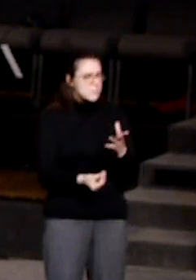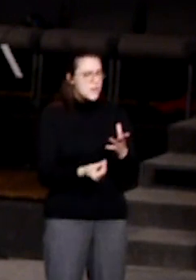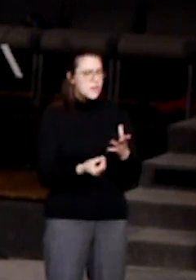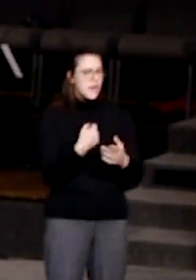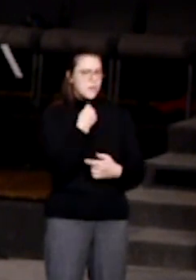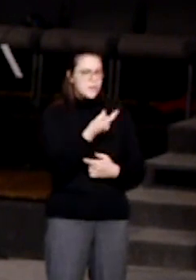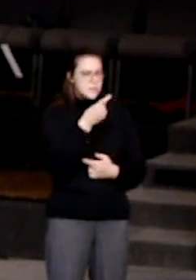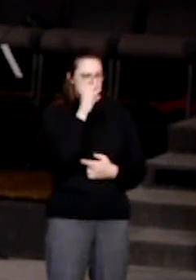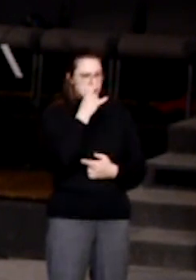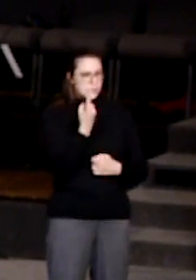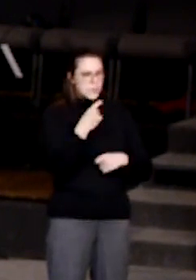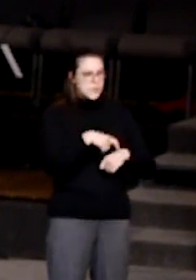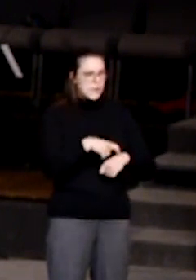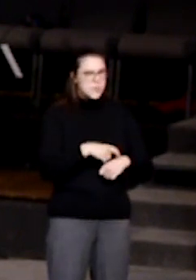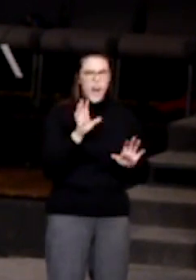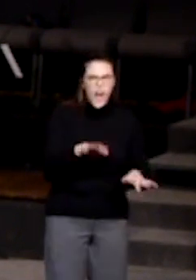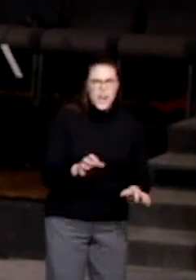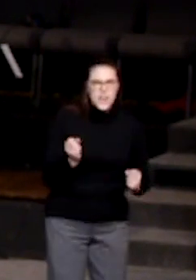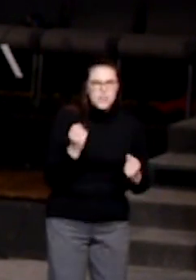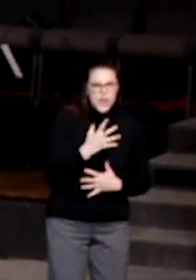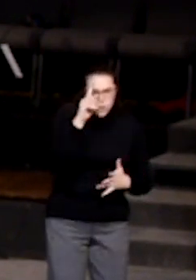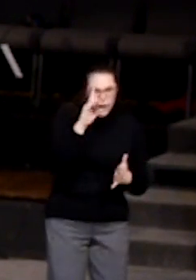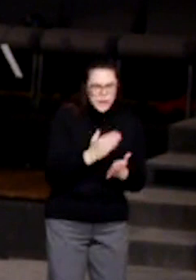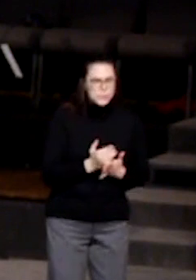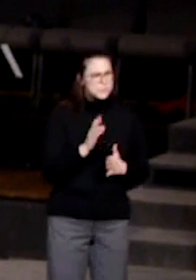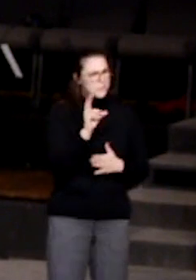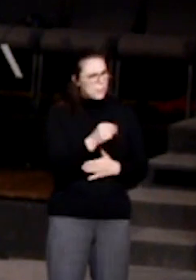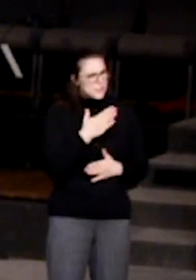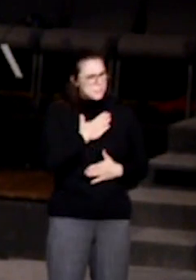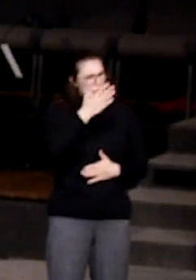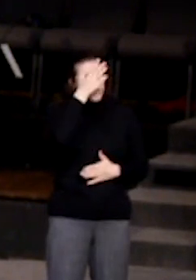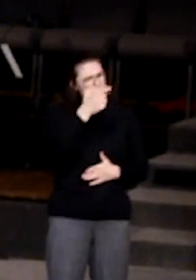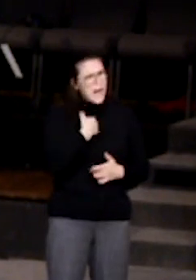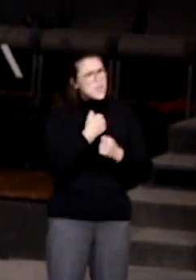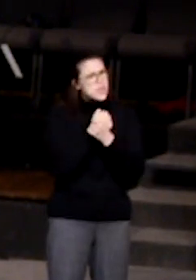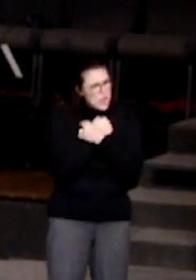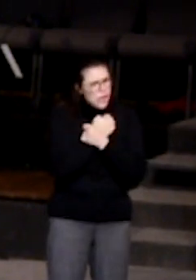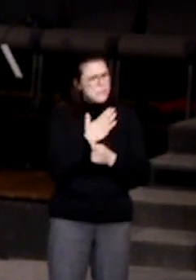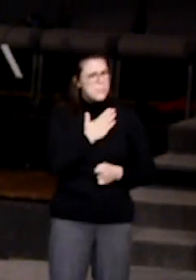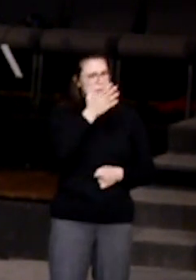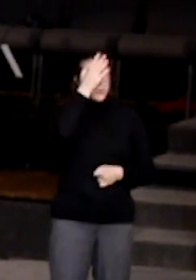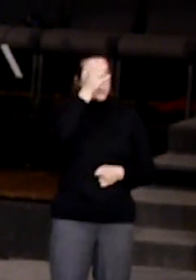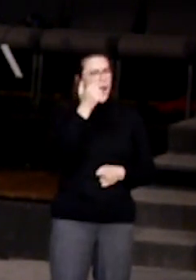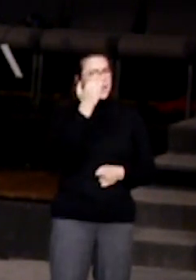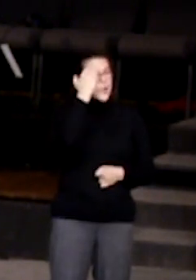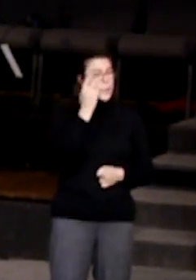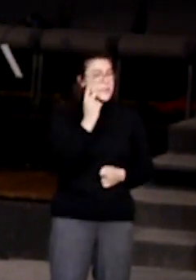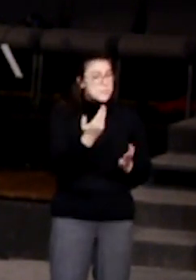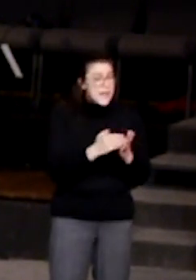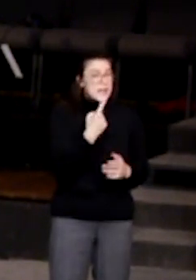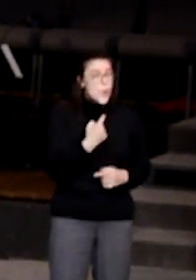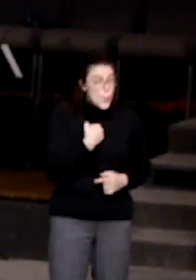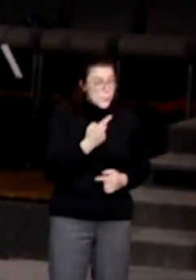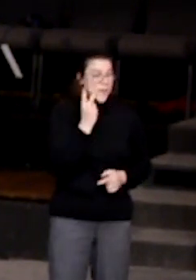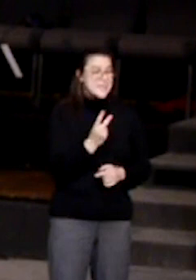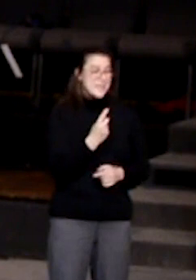some kids one time and they said, didn't that freak you out? I said, no. I said, it was my grandpa. I love my grandpa. And I said, I know I'll see him again. He told me I'll see him again.